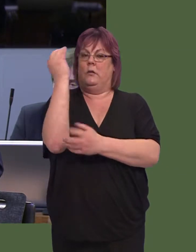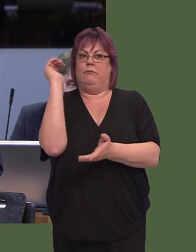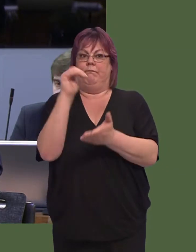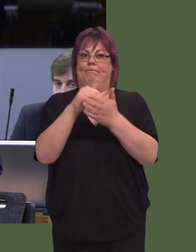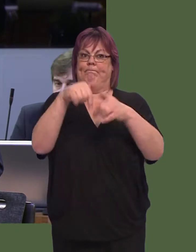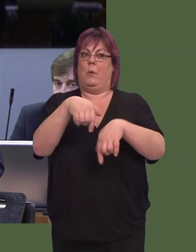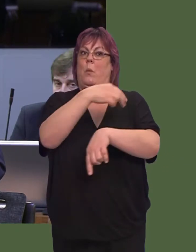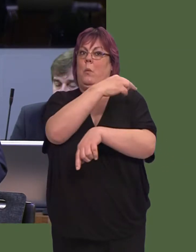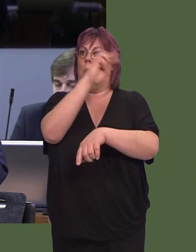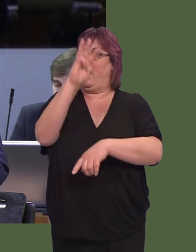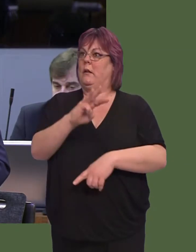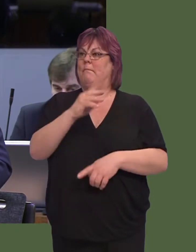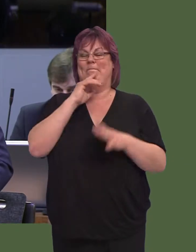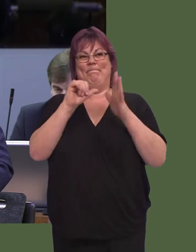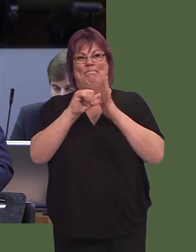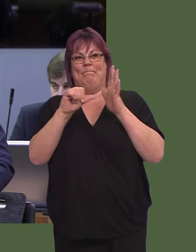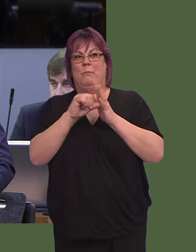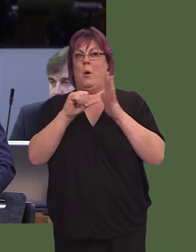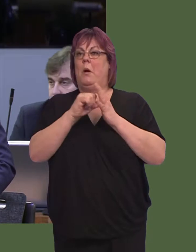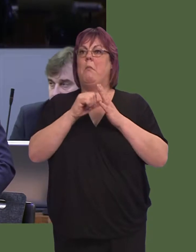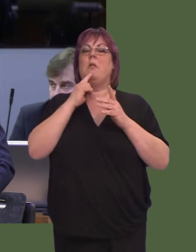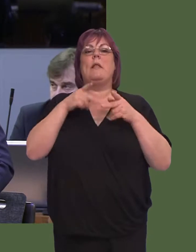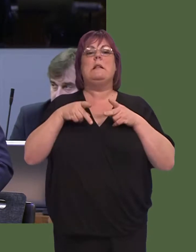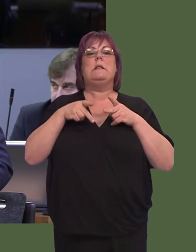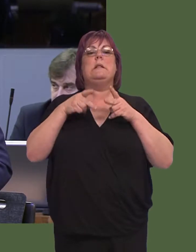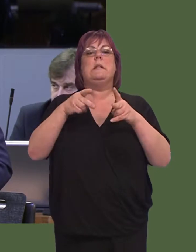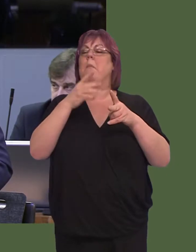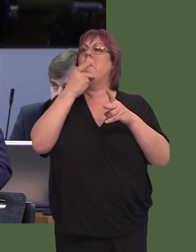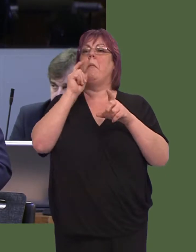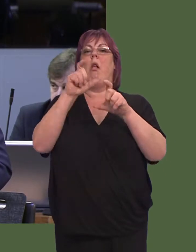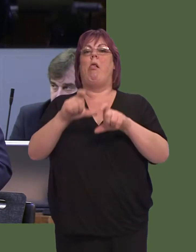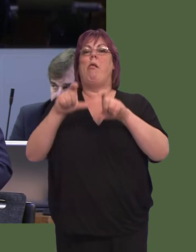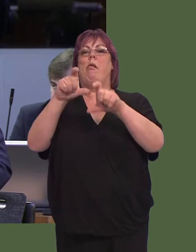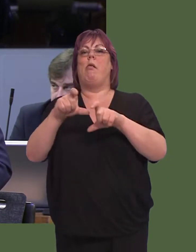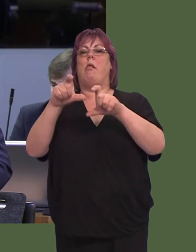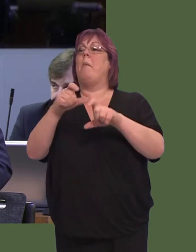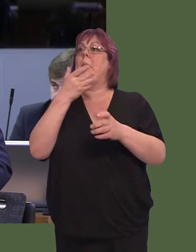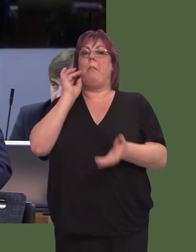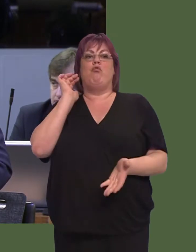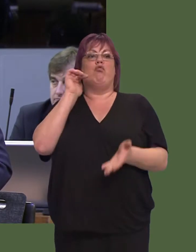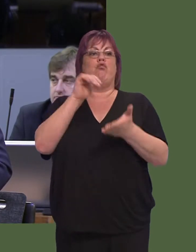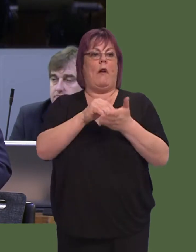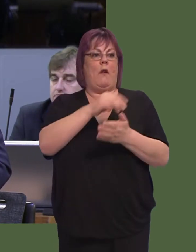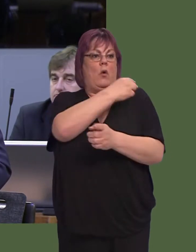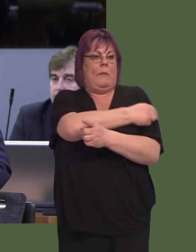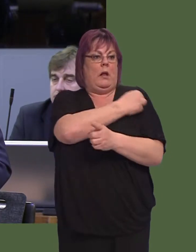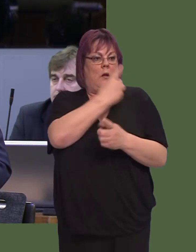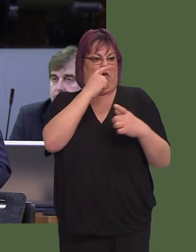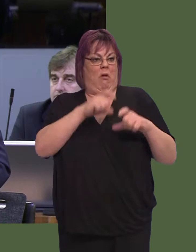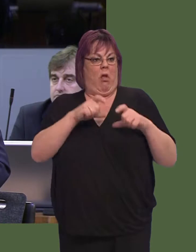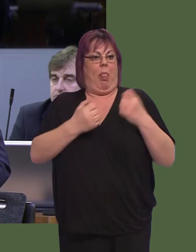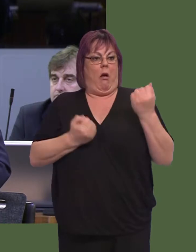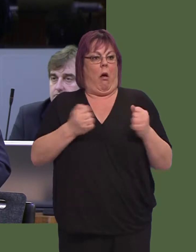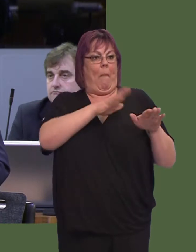was my very point. The system isn't allowing the flow of patients, so that instead of being parked in hospital car parks with patients on,